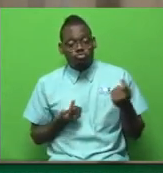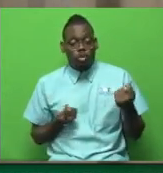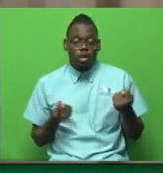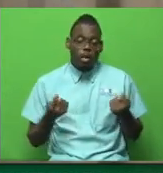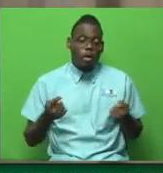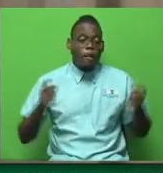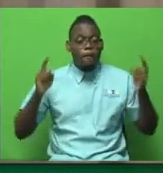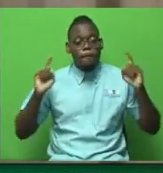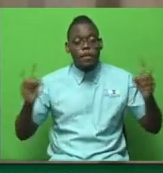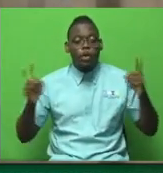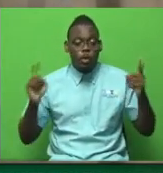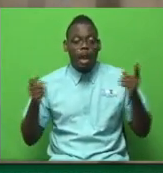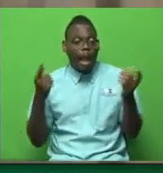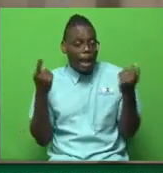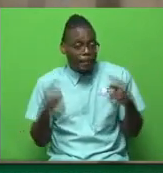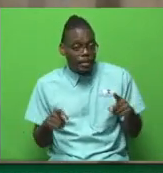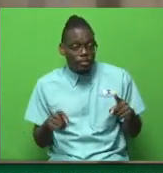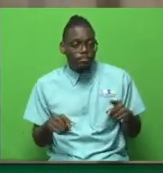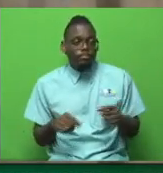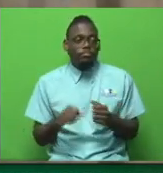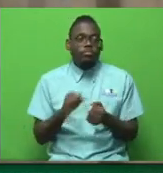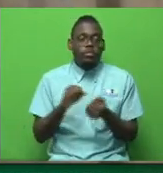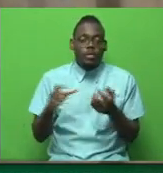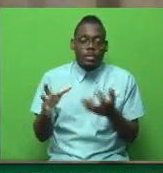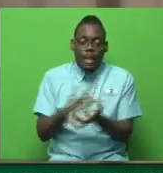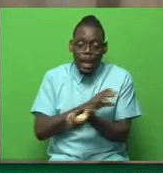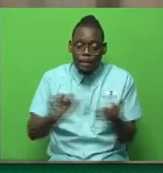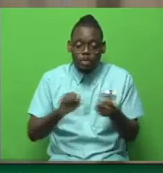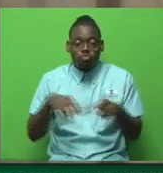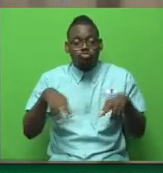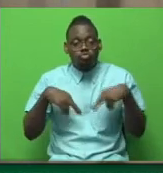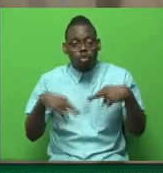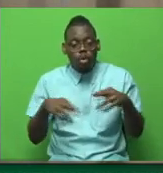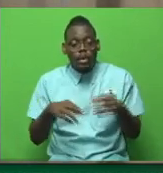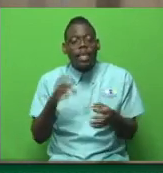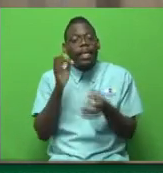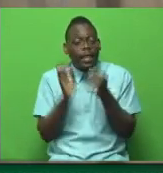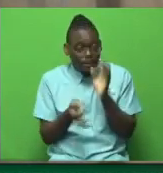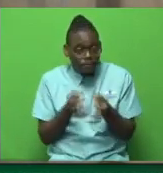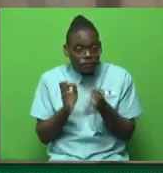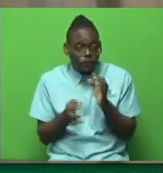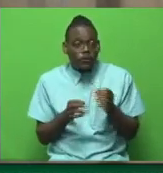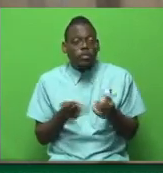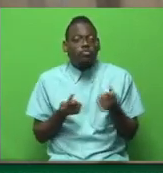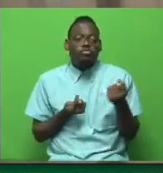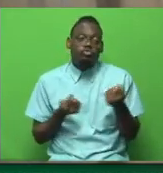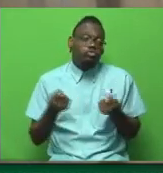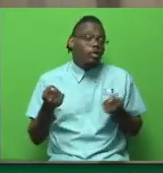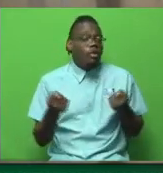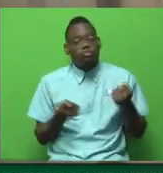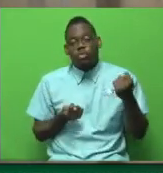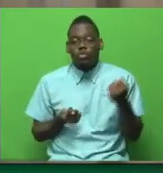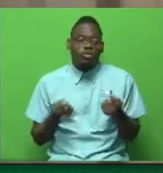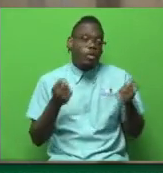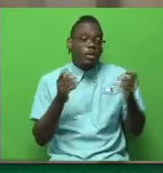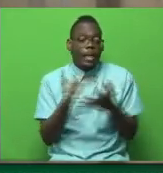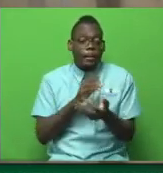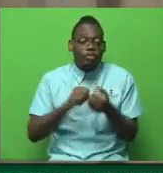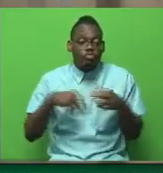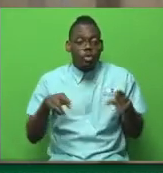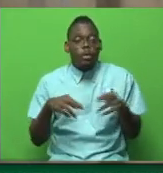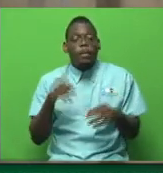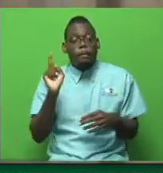for the trucks what happened with that I hope when the minister of Works comes before us he will tell us